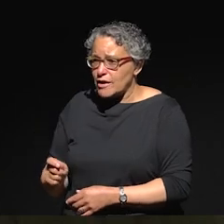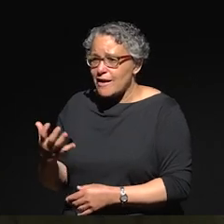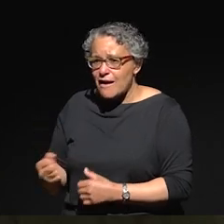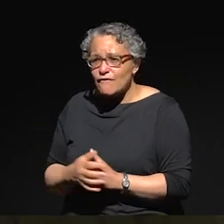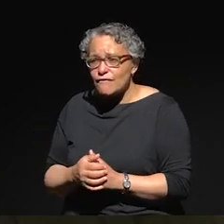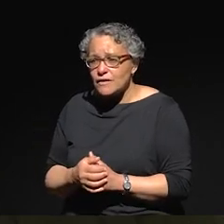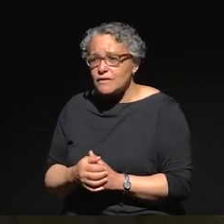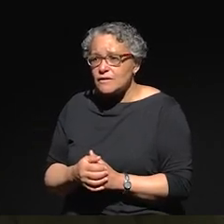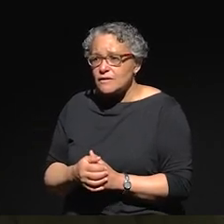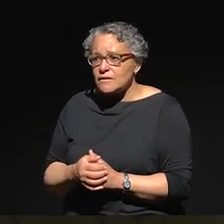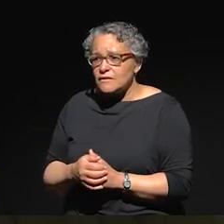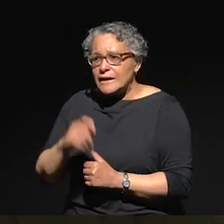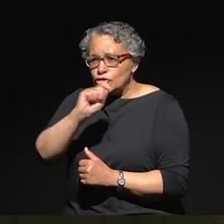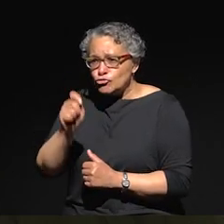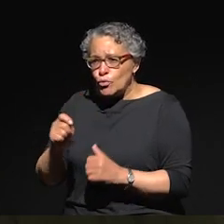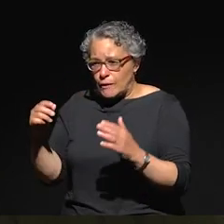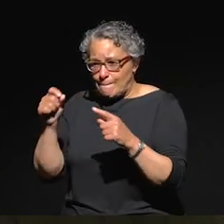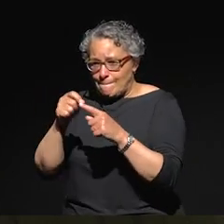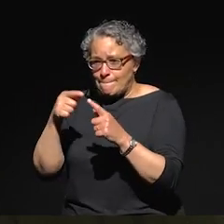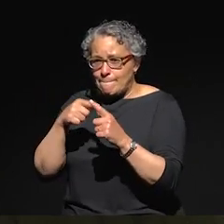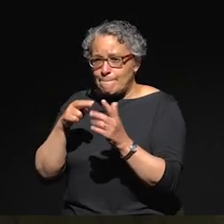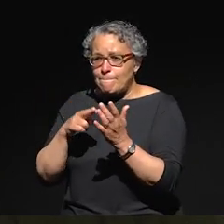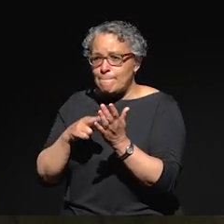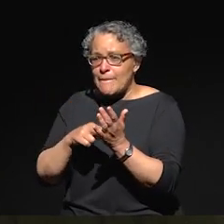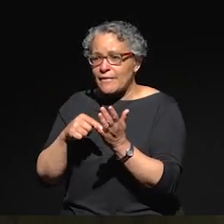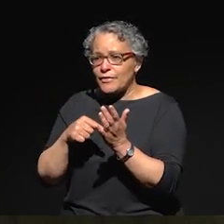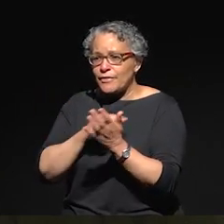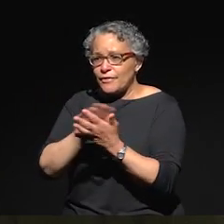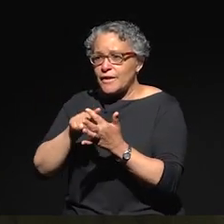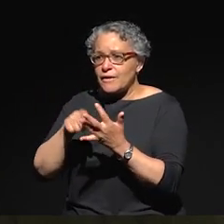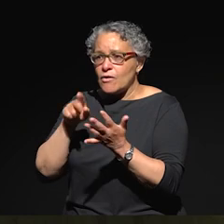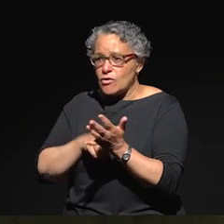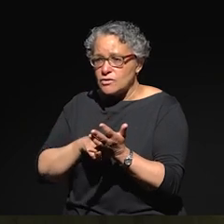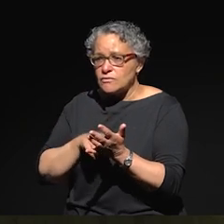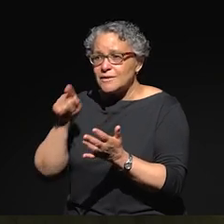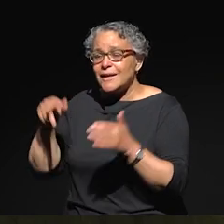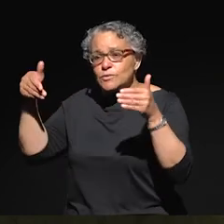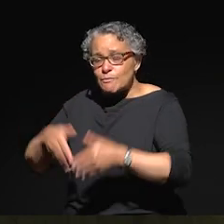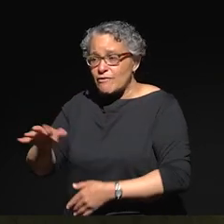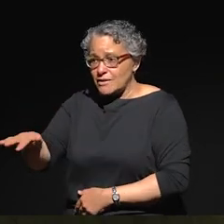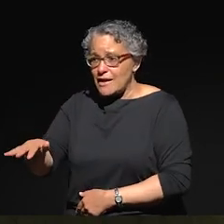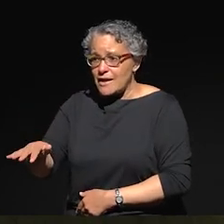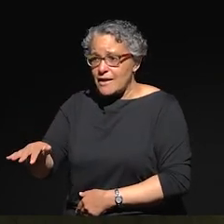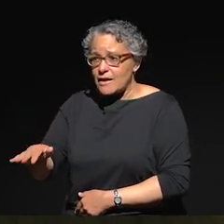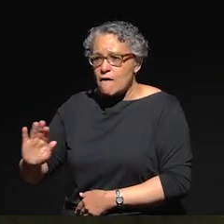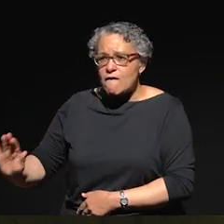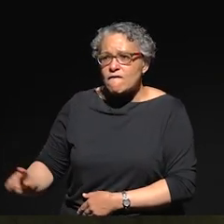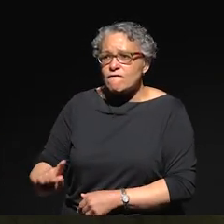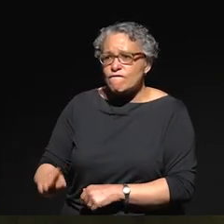So he's planning for his posthumous reputation, and he creates, by being buried there, by virtue of being buried there, as the first modern